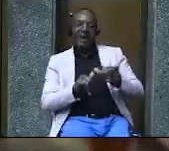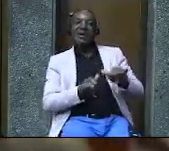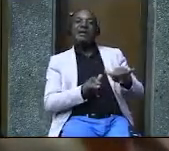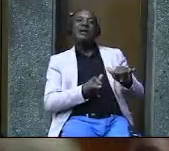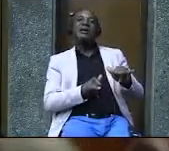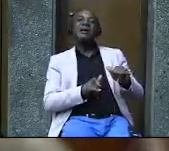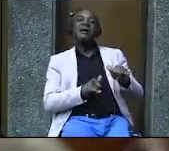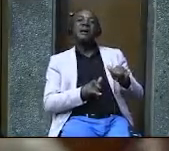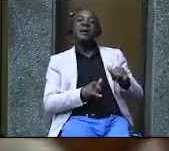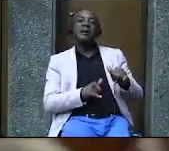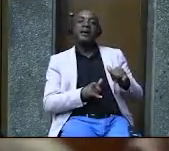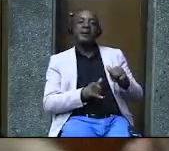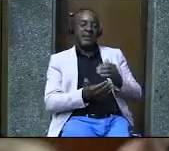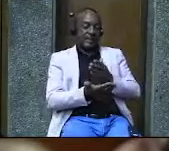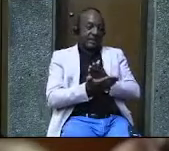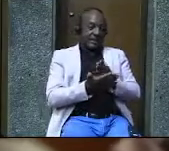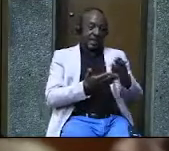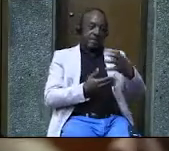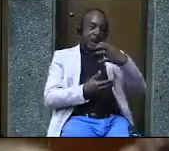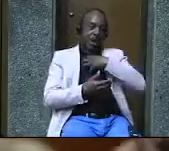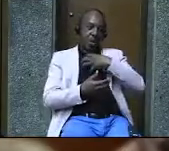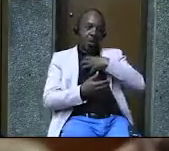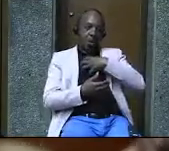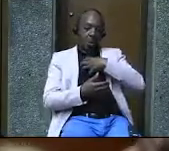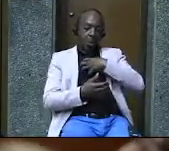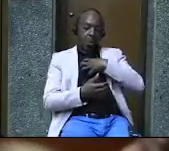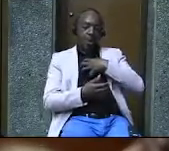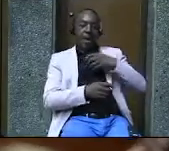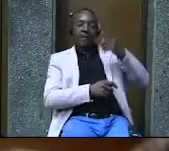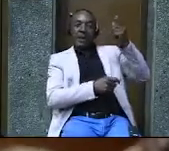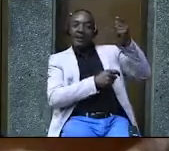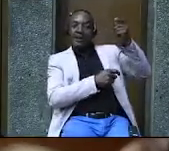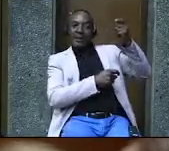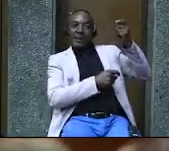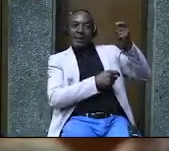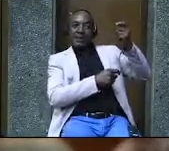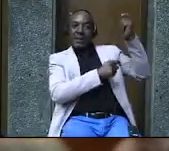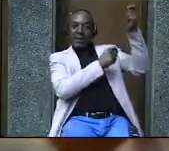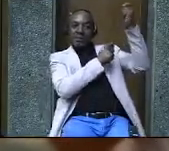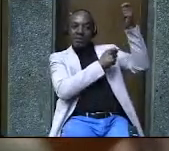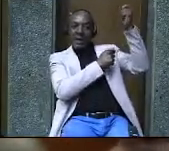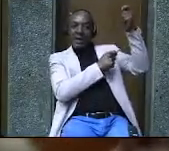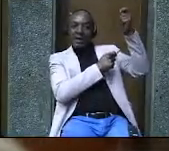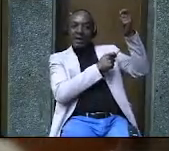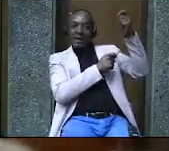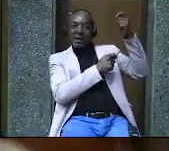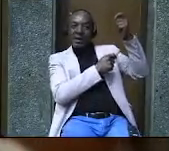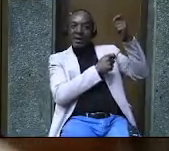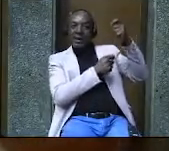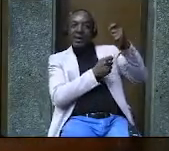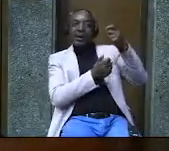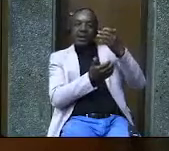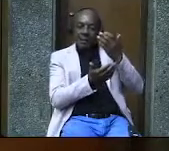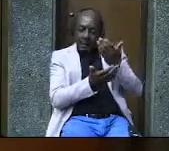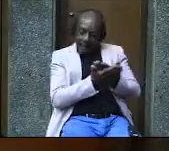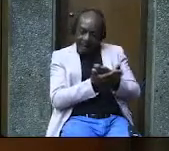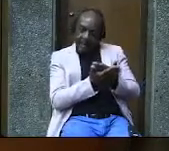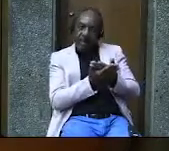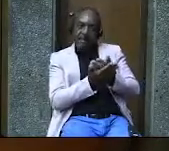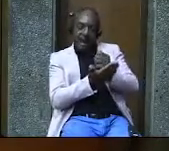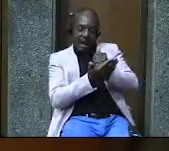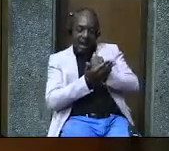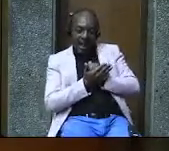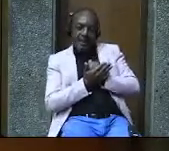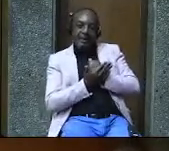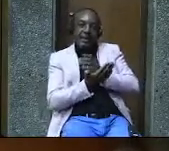ba diploto ba bang ba teng ba bang ba ka mo ba tholahala ba re rekisetsa ba re sehela ba re rekisetsa. Ba bang